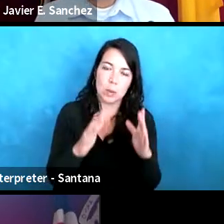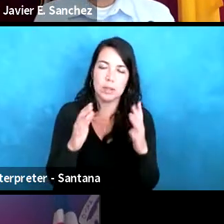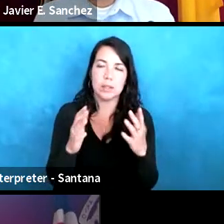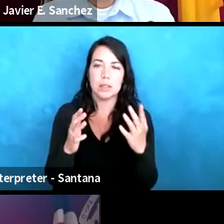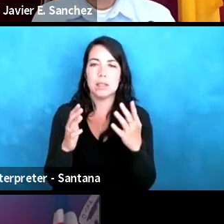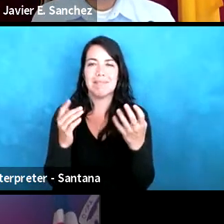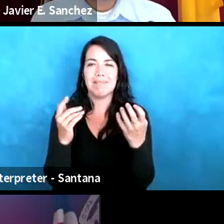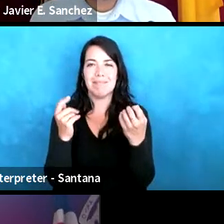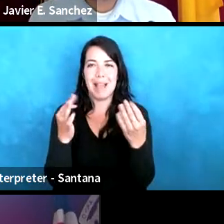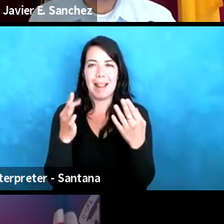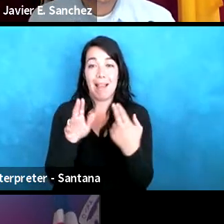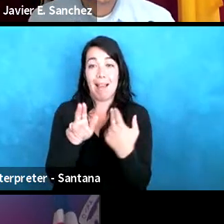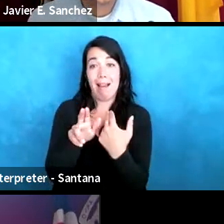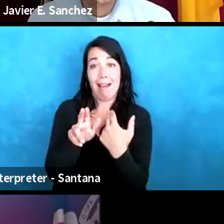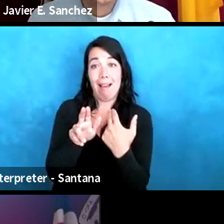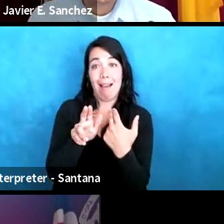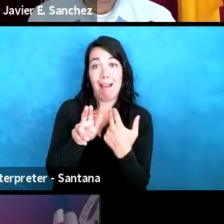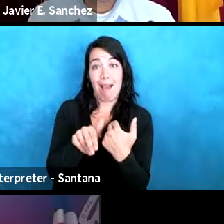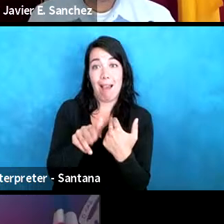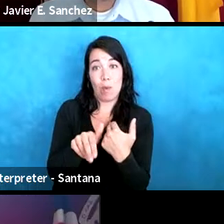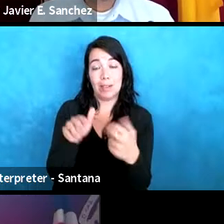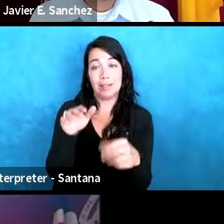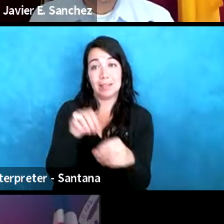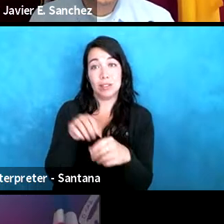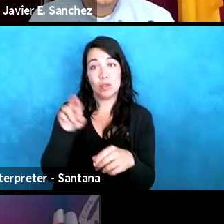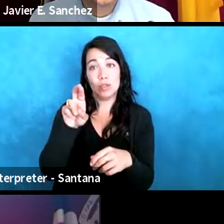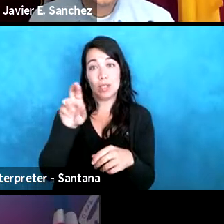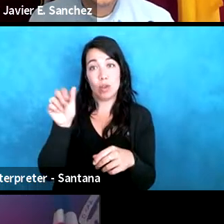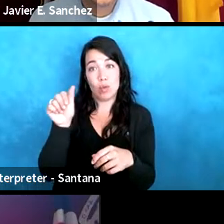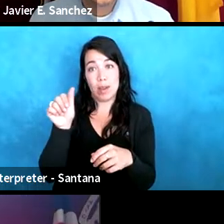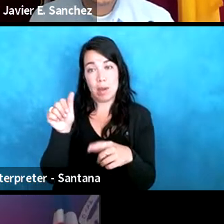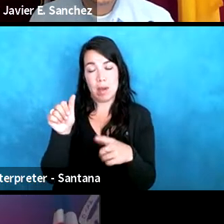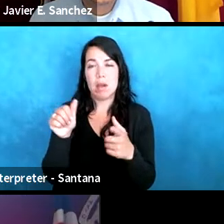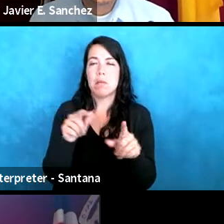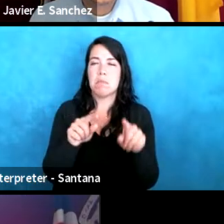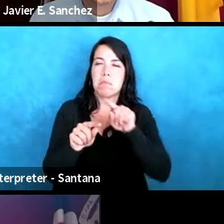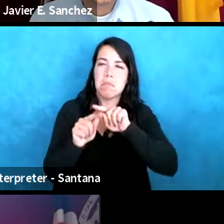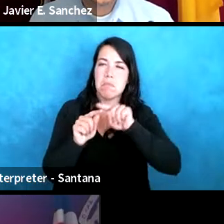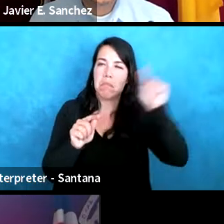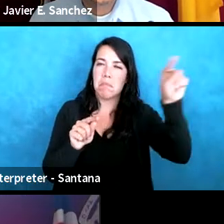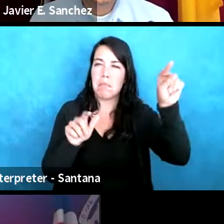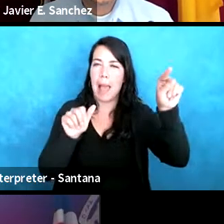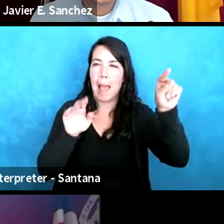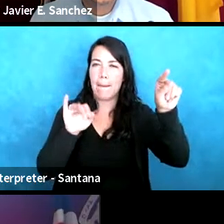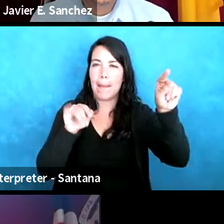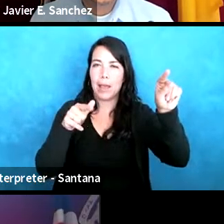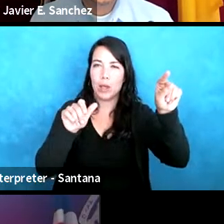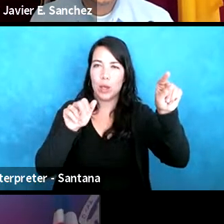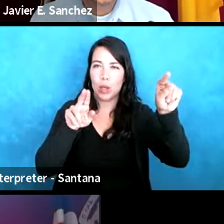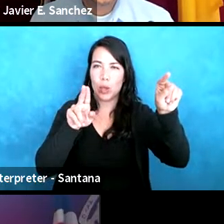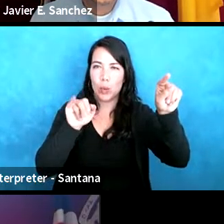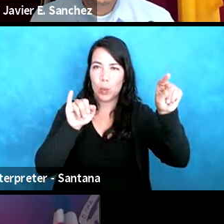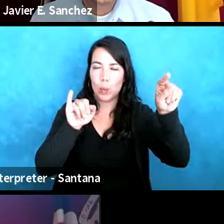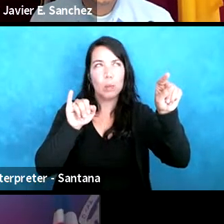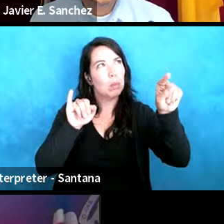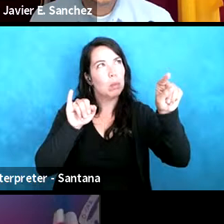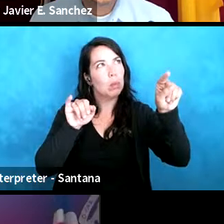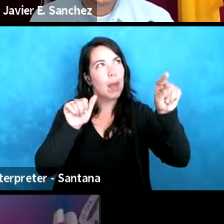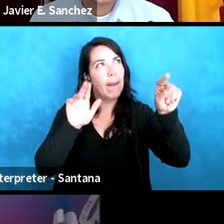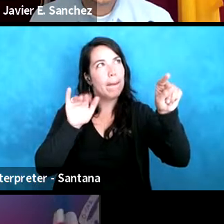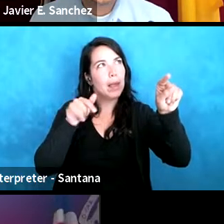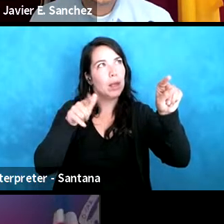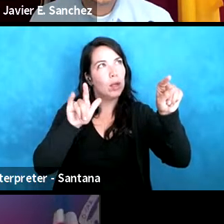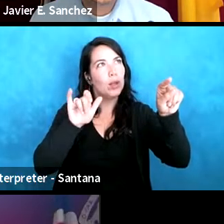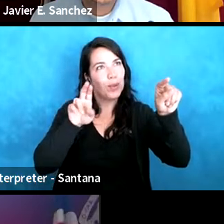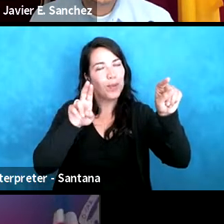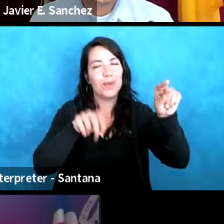several highways in Rio Verde County towards Abiquiu and the fairgrounds. It's going out and towards Madrid